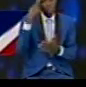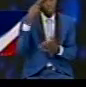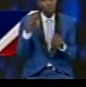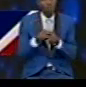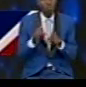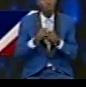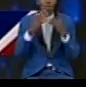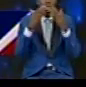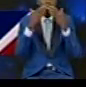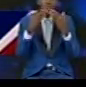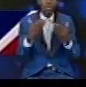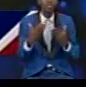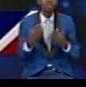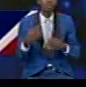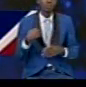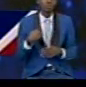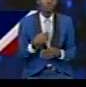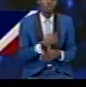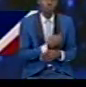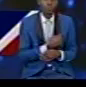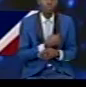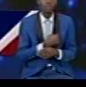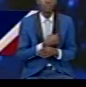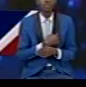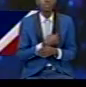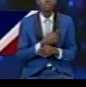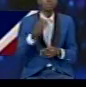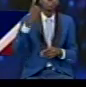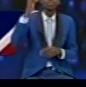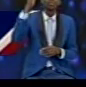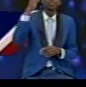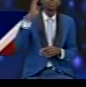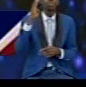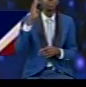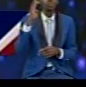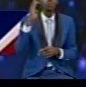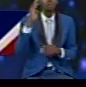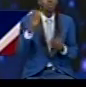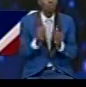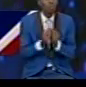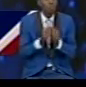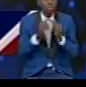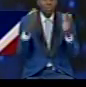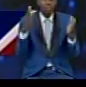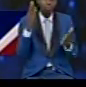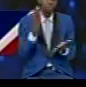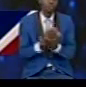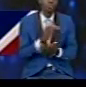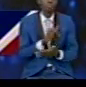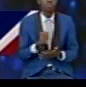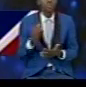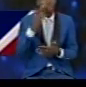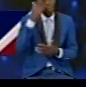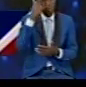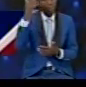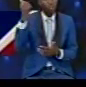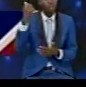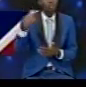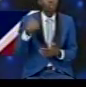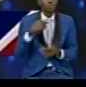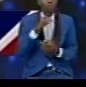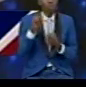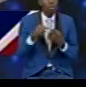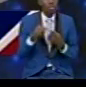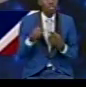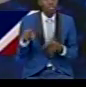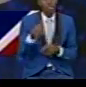also we thank God without ceasing. Because when